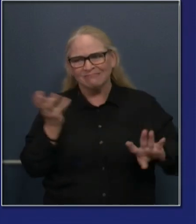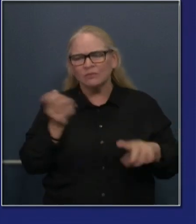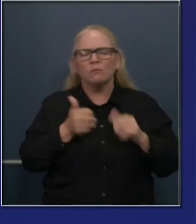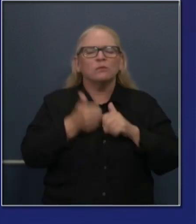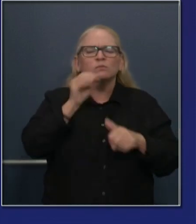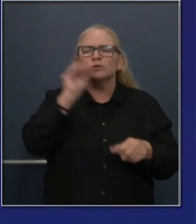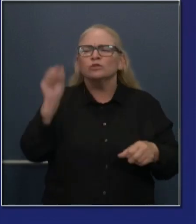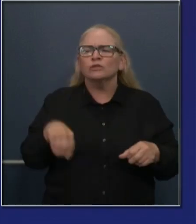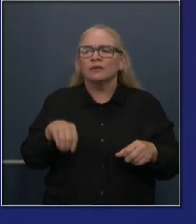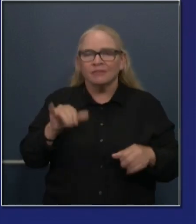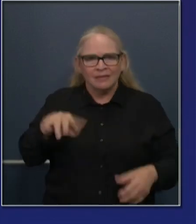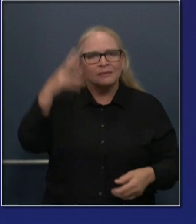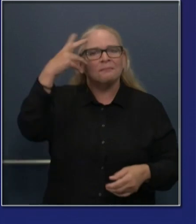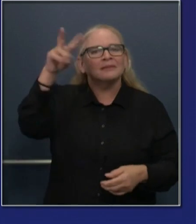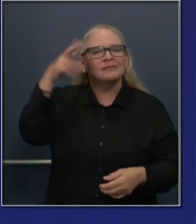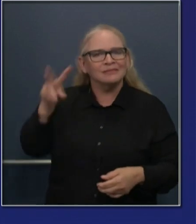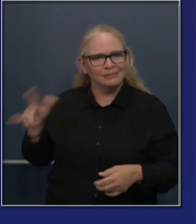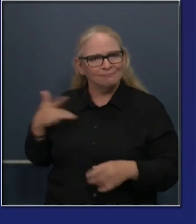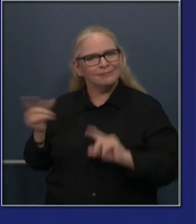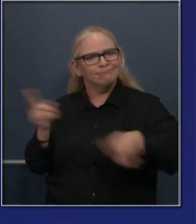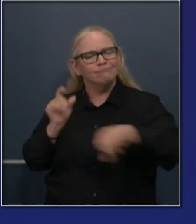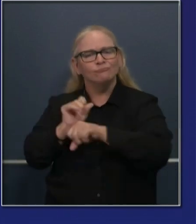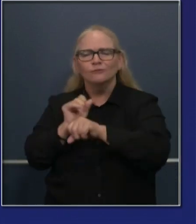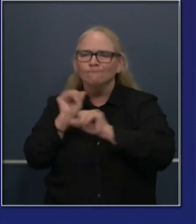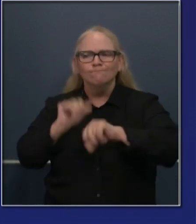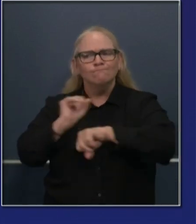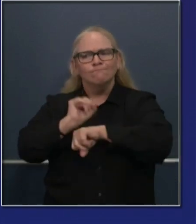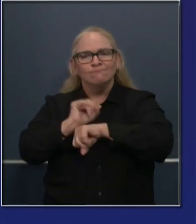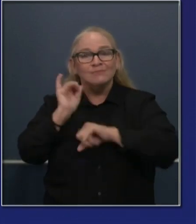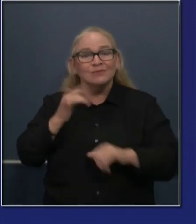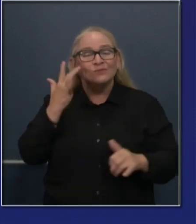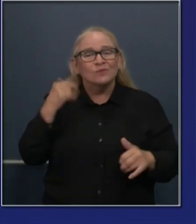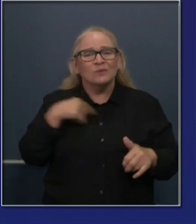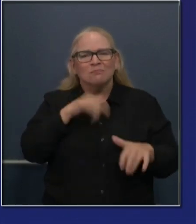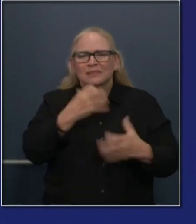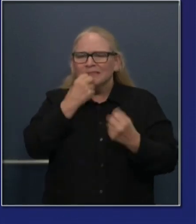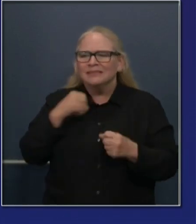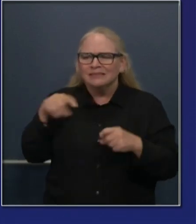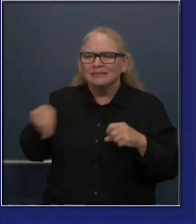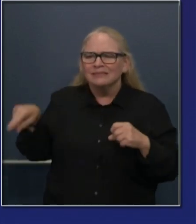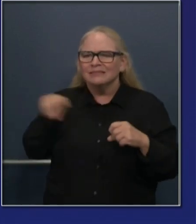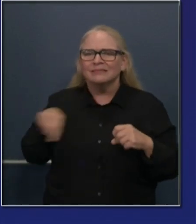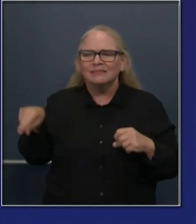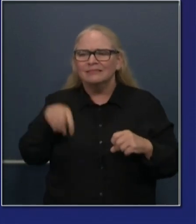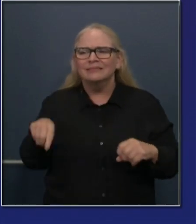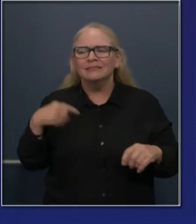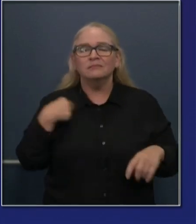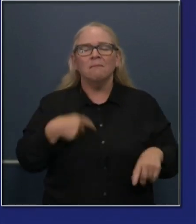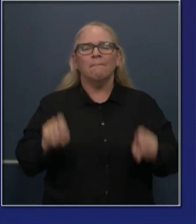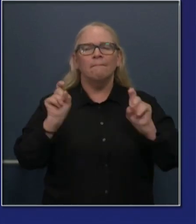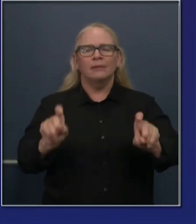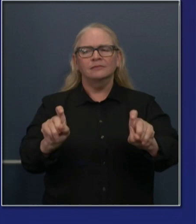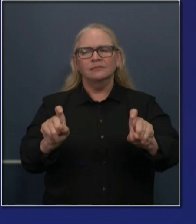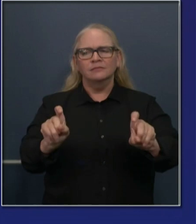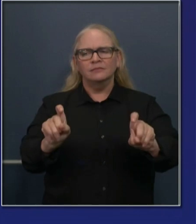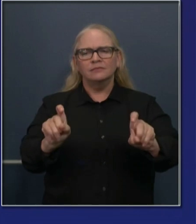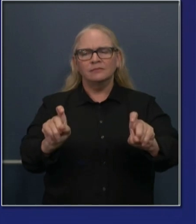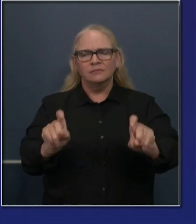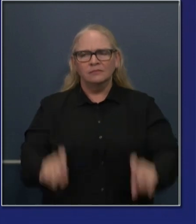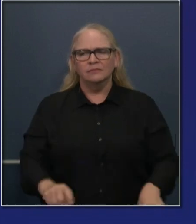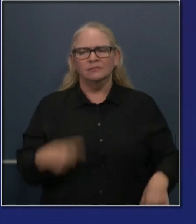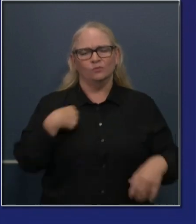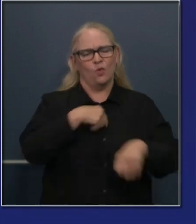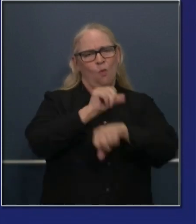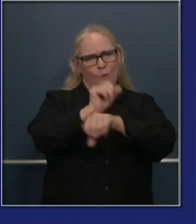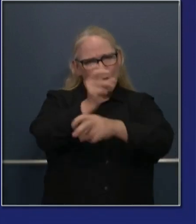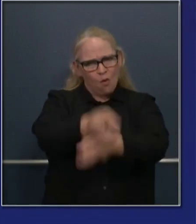only reinforces and underscores the imperative of us to increase and build on the work we've done, increase the